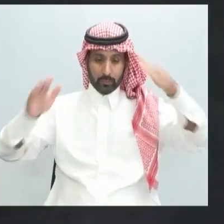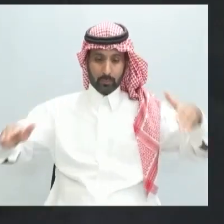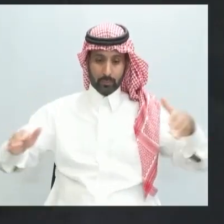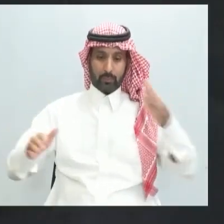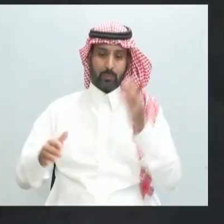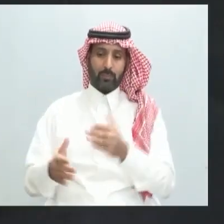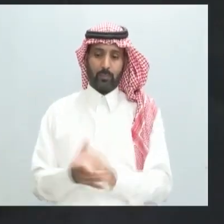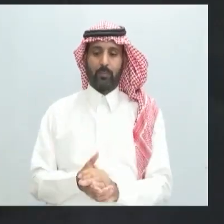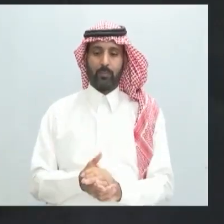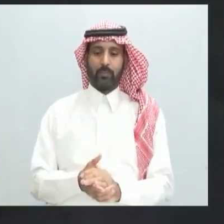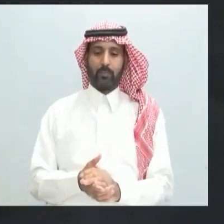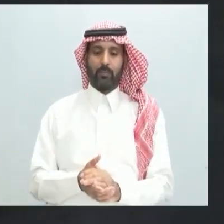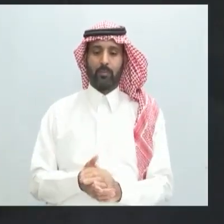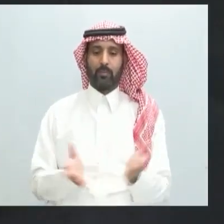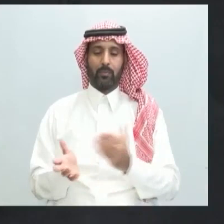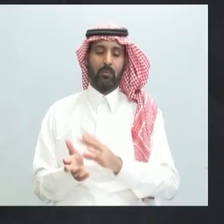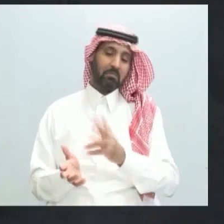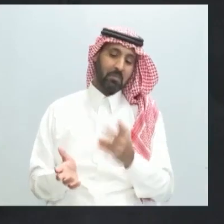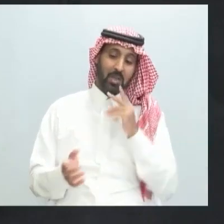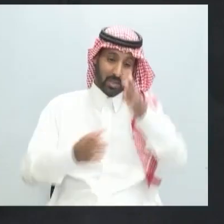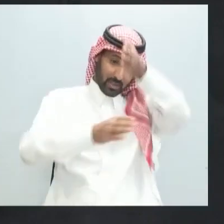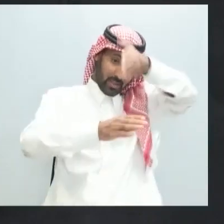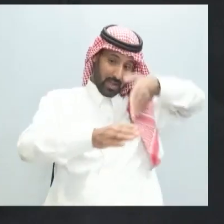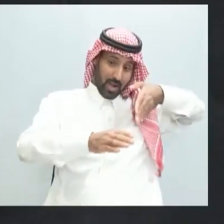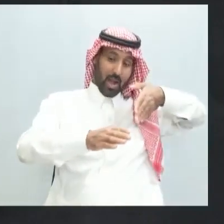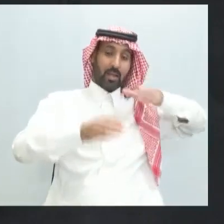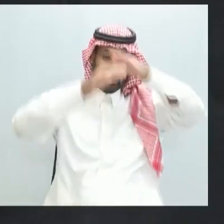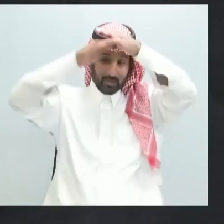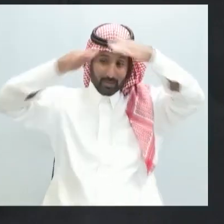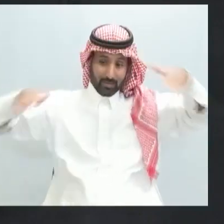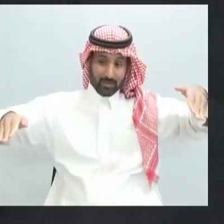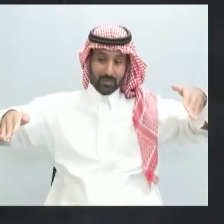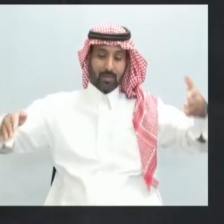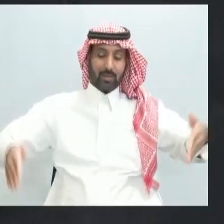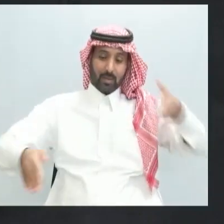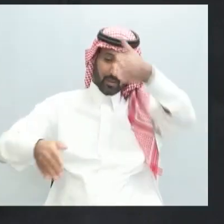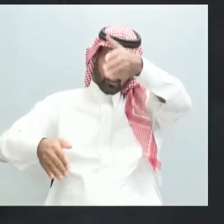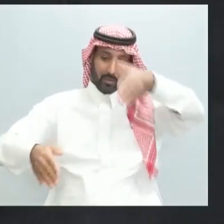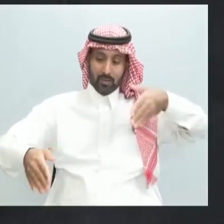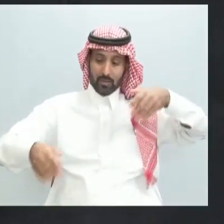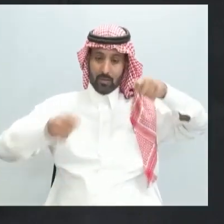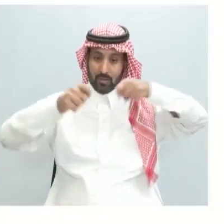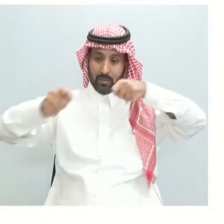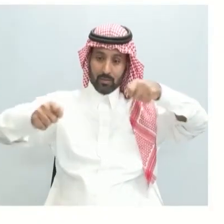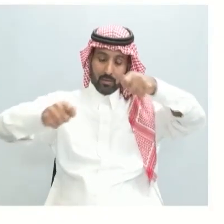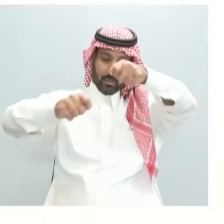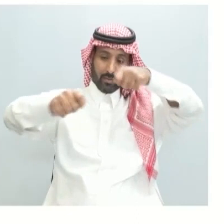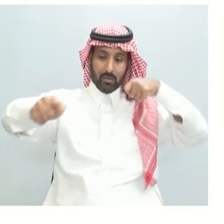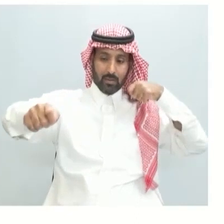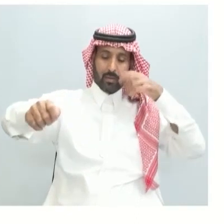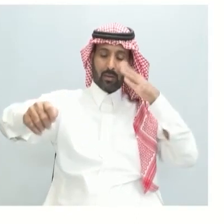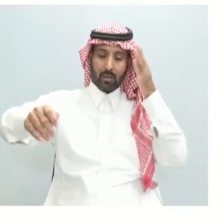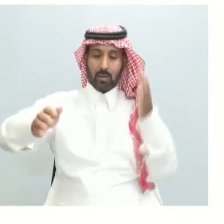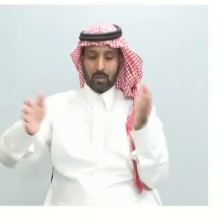just one room. Maybe sometimes they put dividers like curtains or something like that.